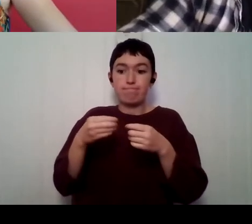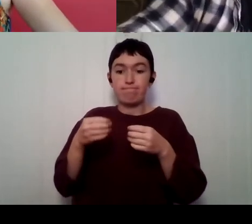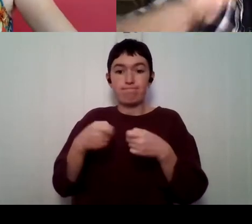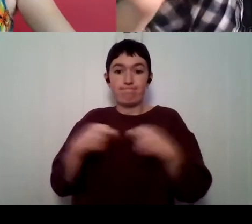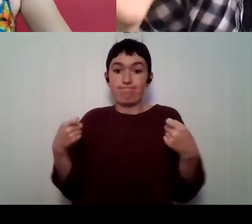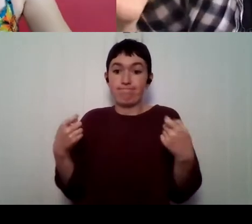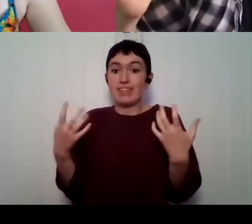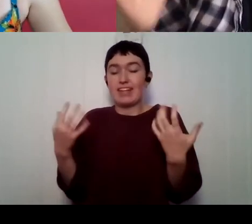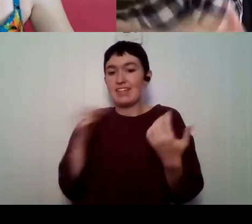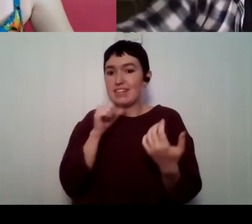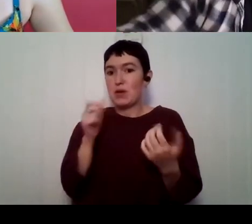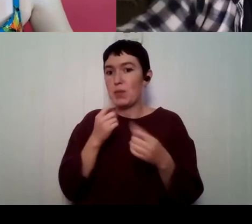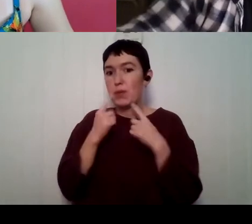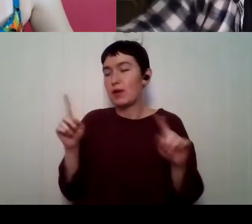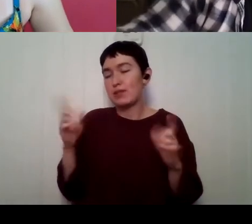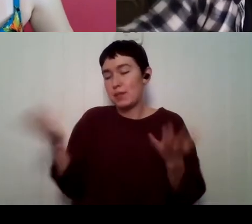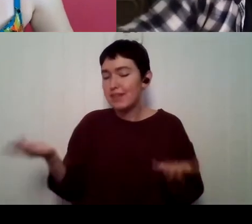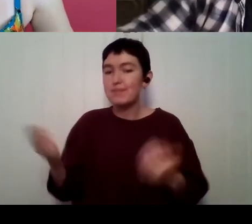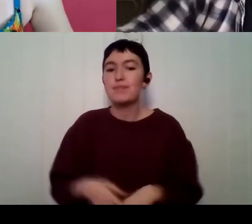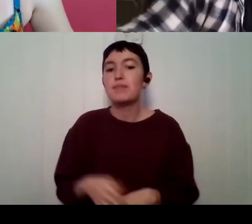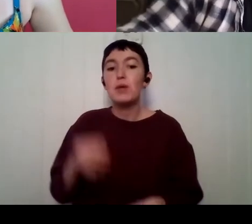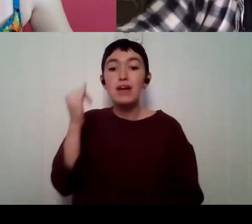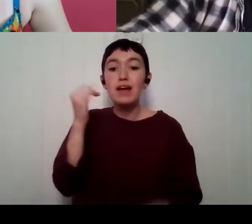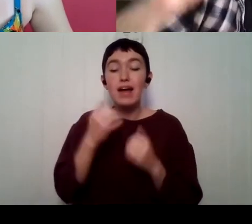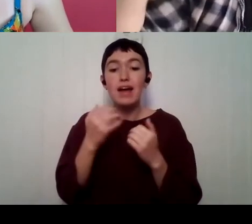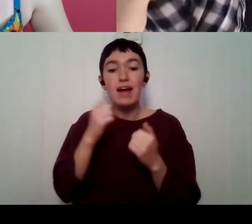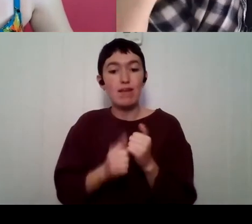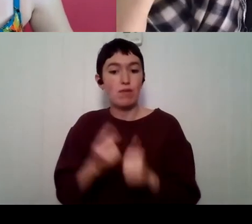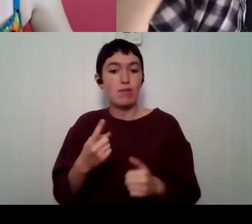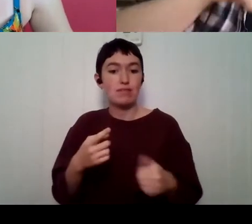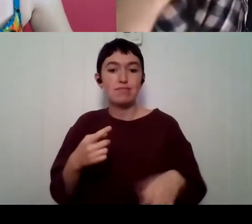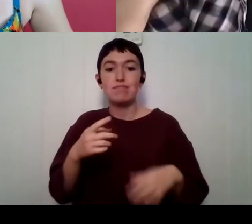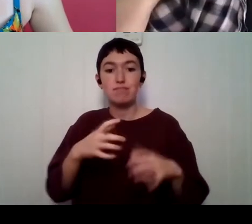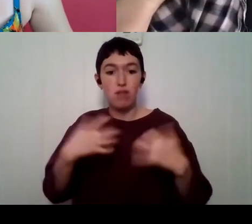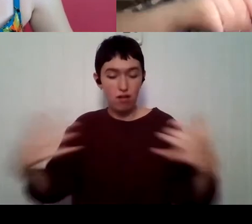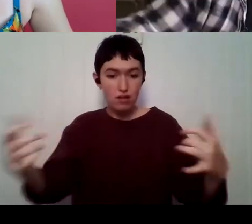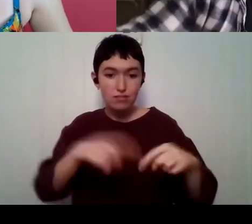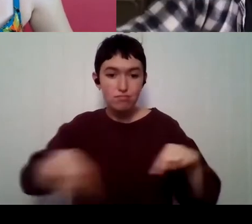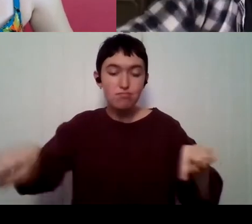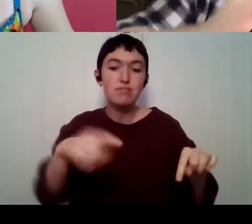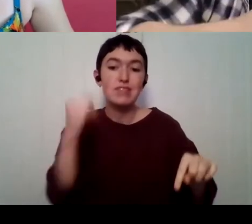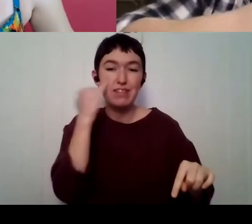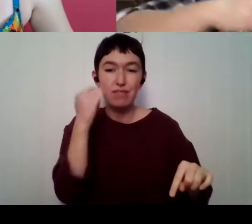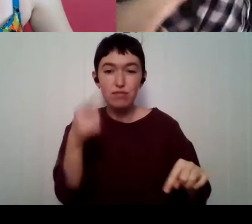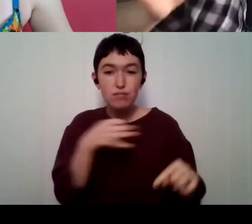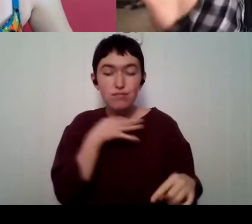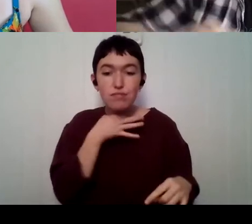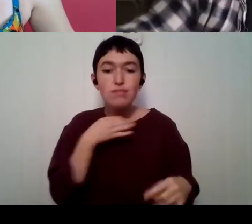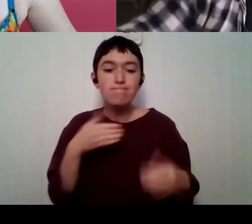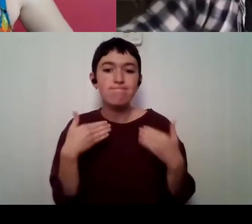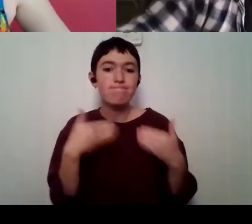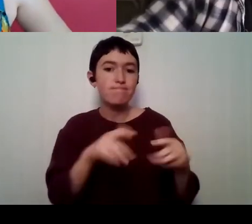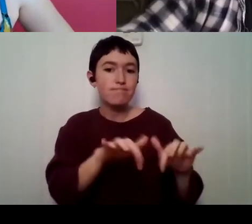Everybody, as you have questions throughout the next 45 minutes, please put them in the Q&A. If you look at the bottom, there's a bar, there's a chat, and